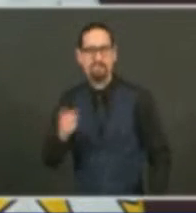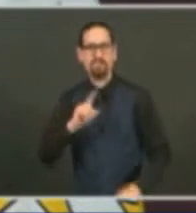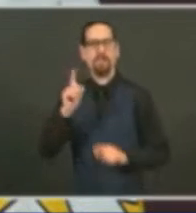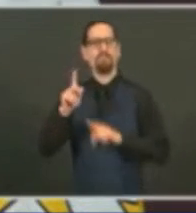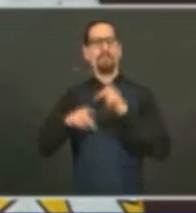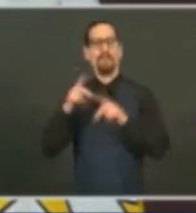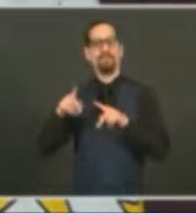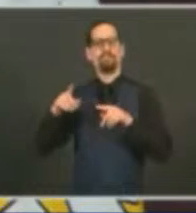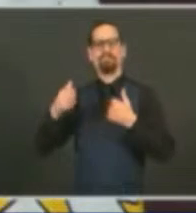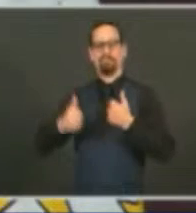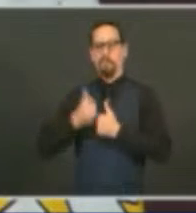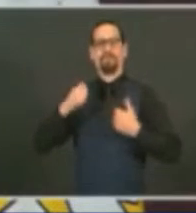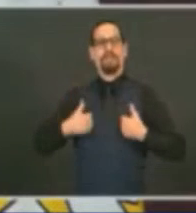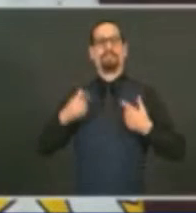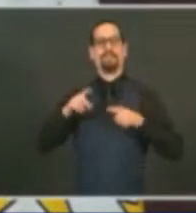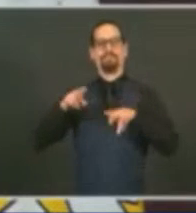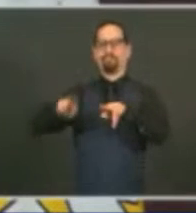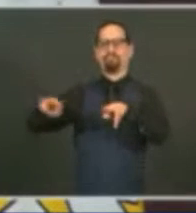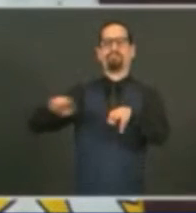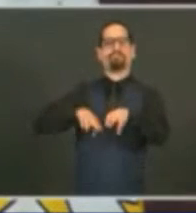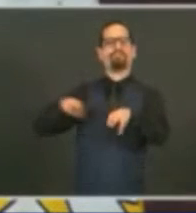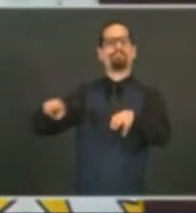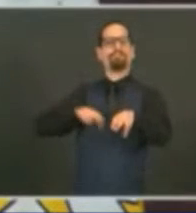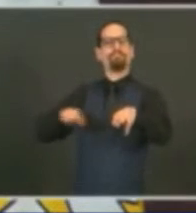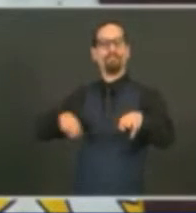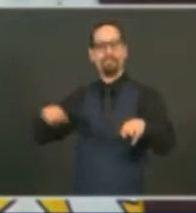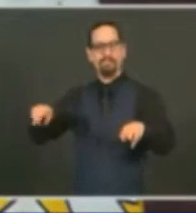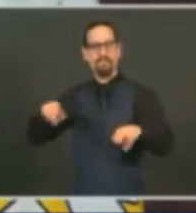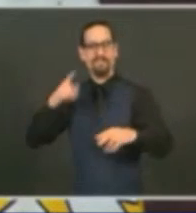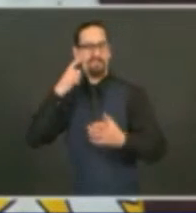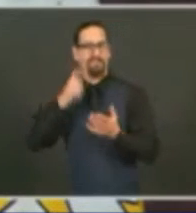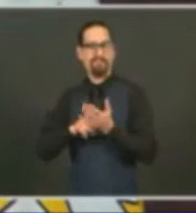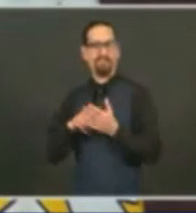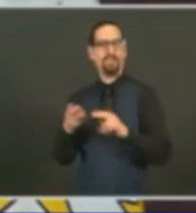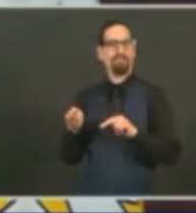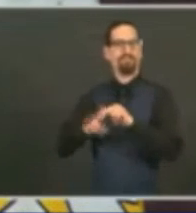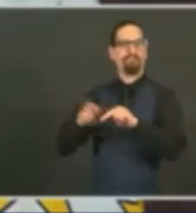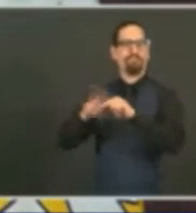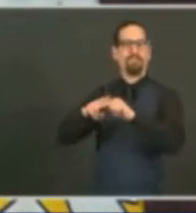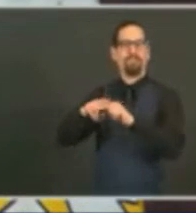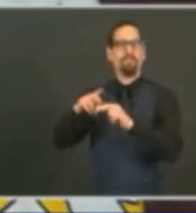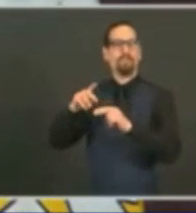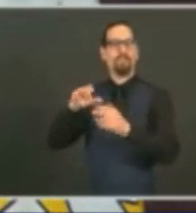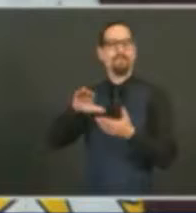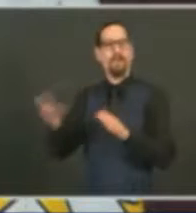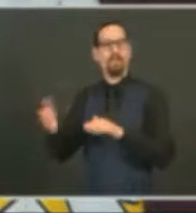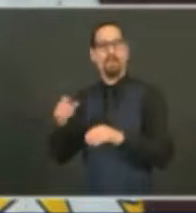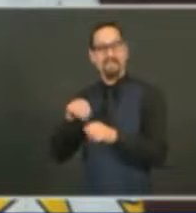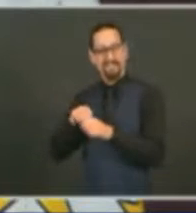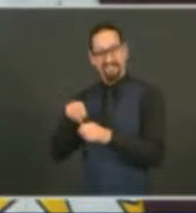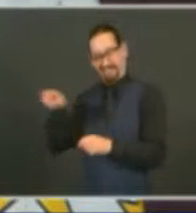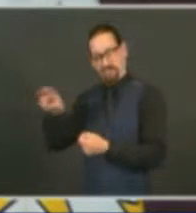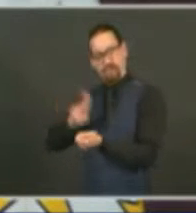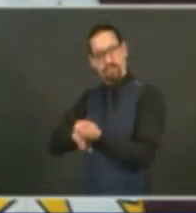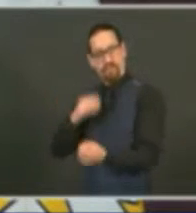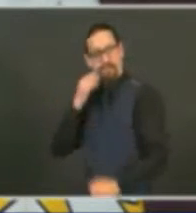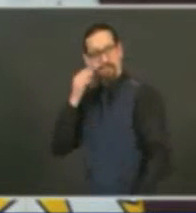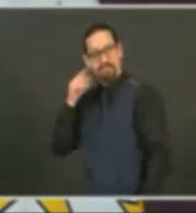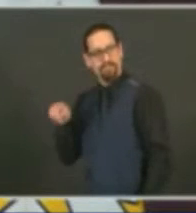Now, we have seen increases in fatalities among people not in congregate settings.